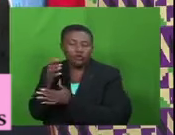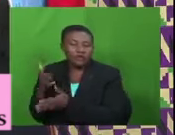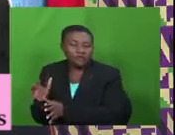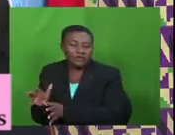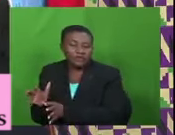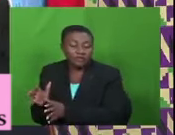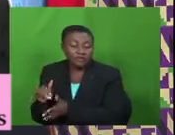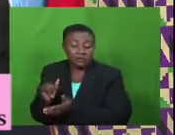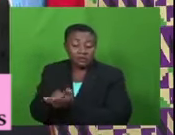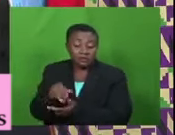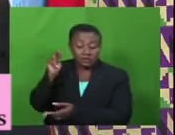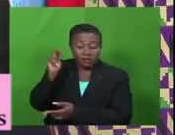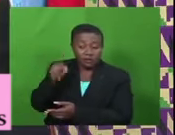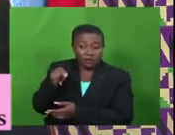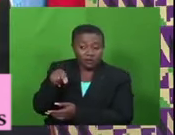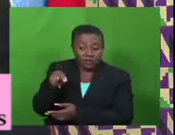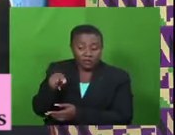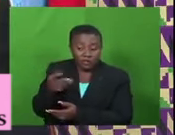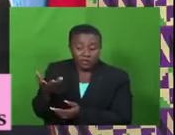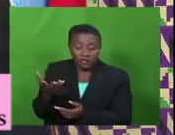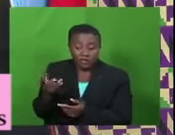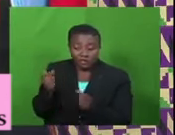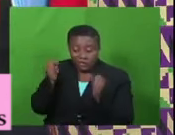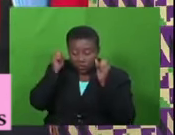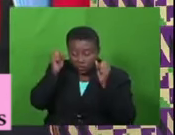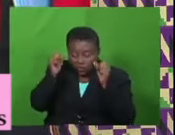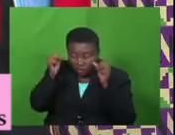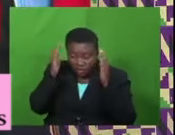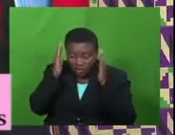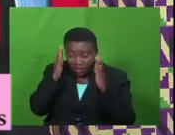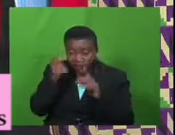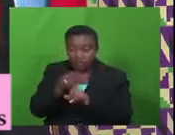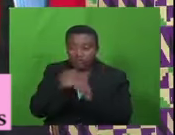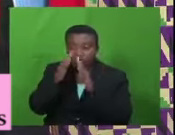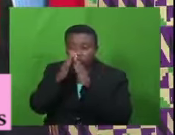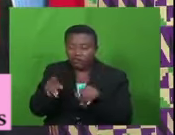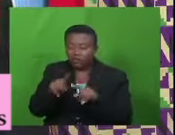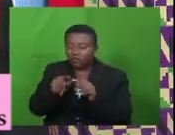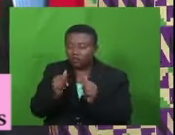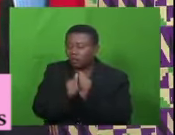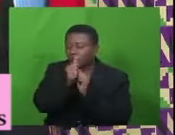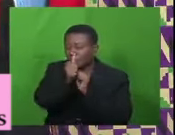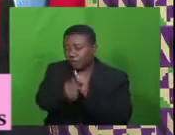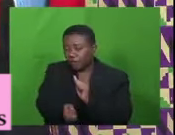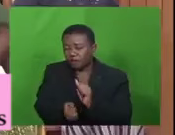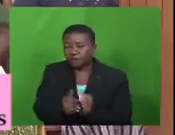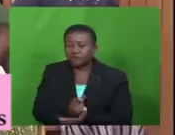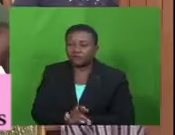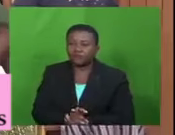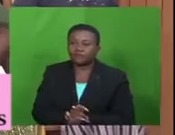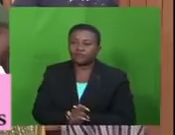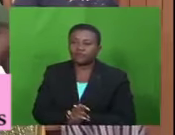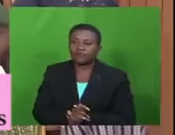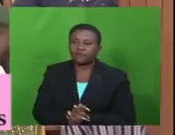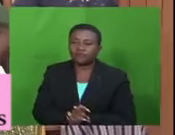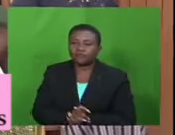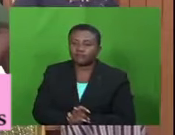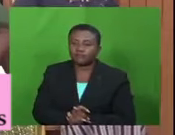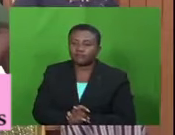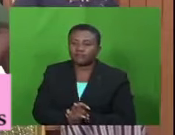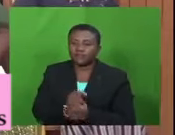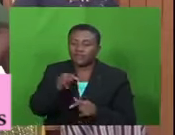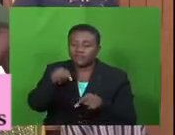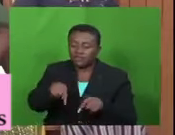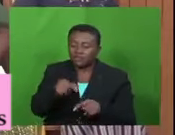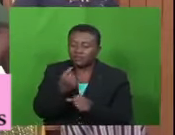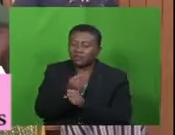need the urgent attention of the House and passage to complete the prior actions. This will put us in